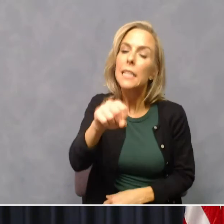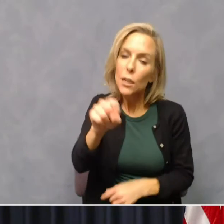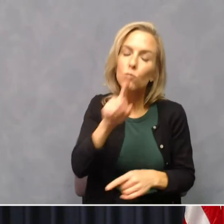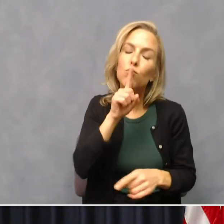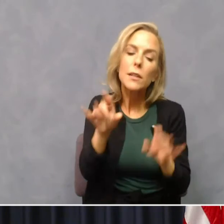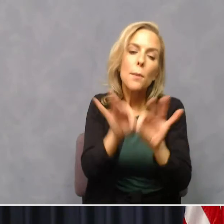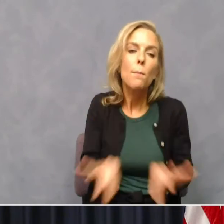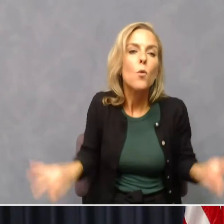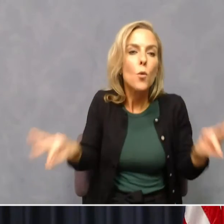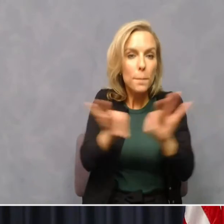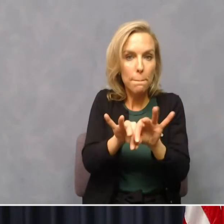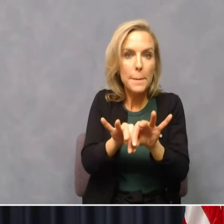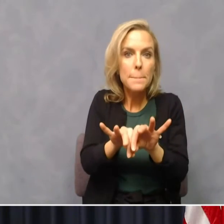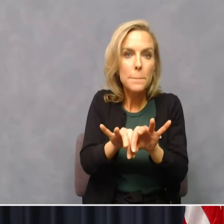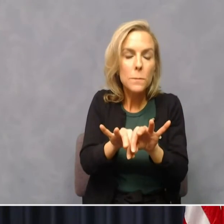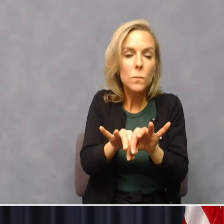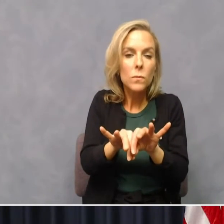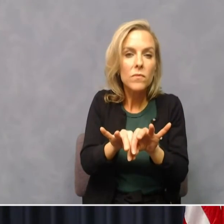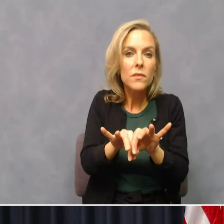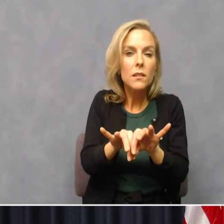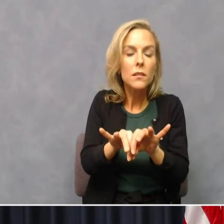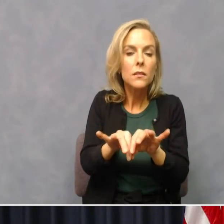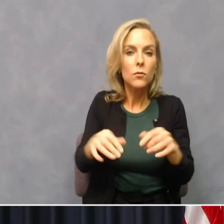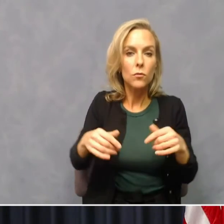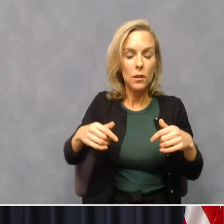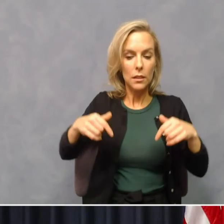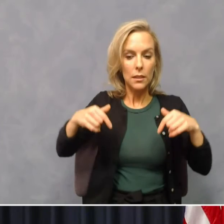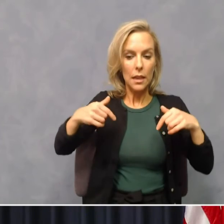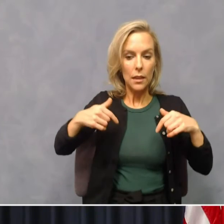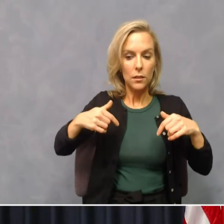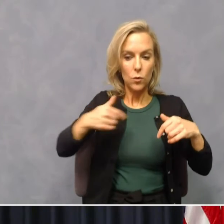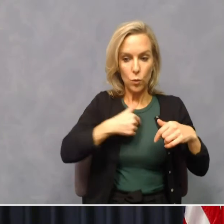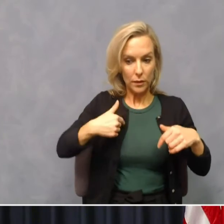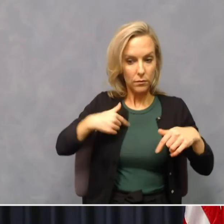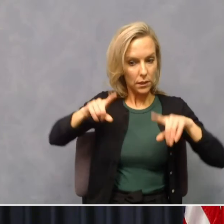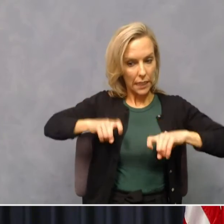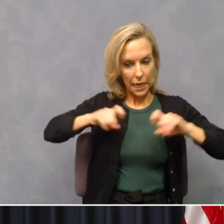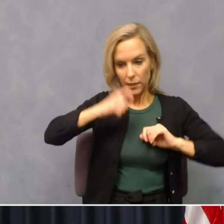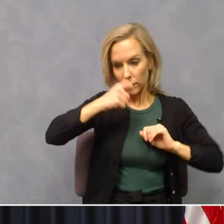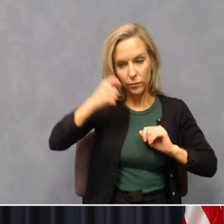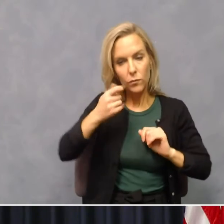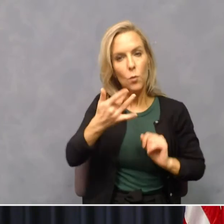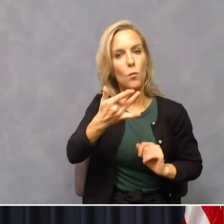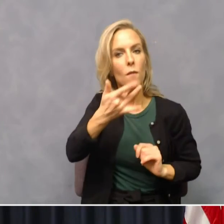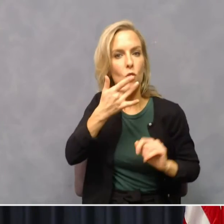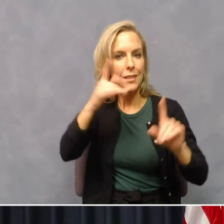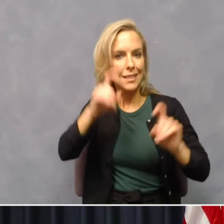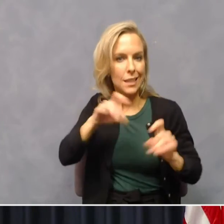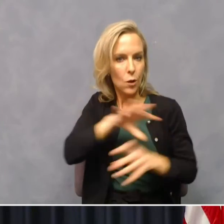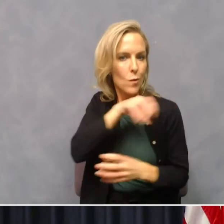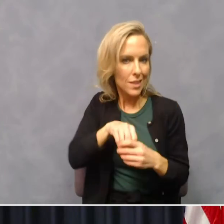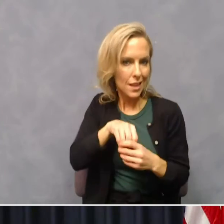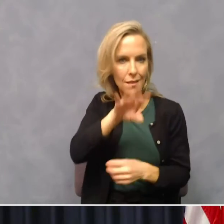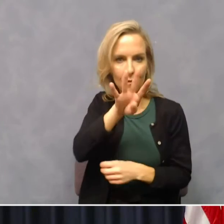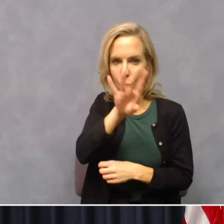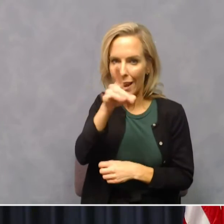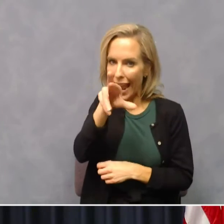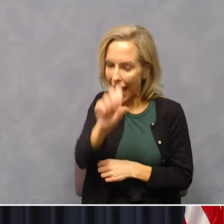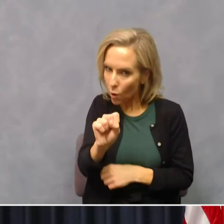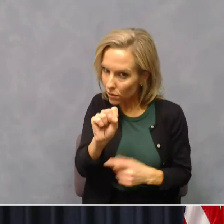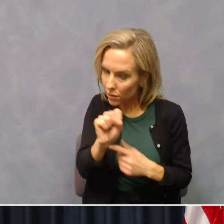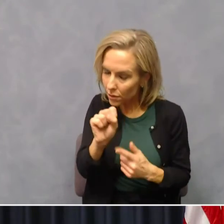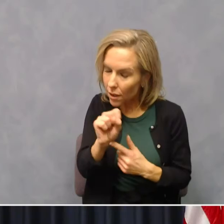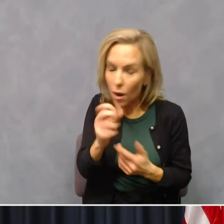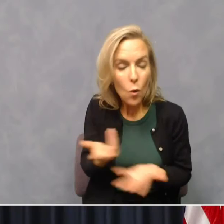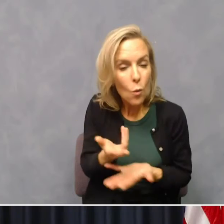that when we have testing, that people get results preferably in 48 hours. And what that means